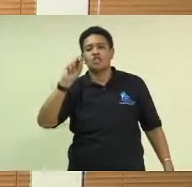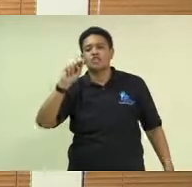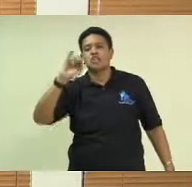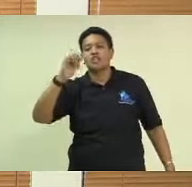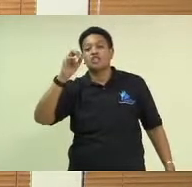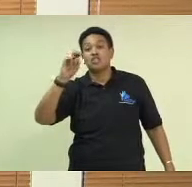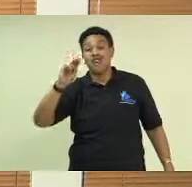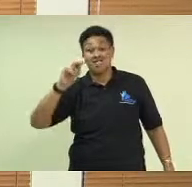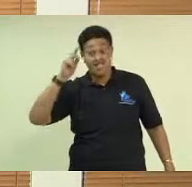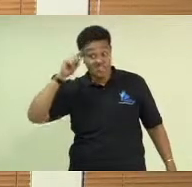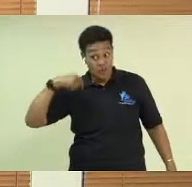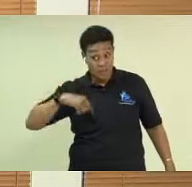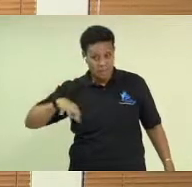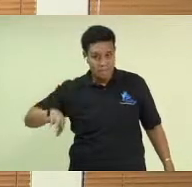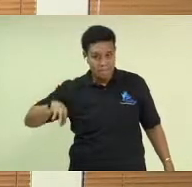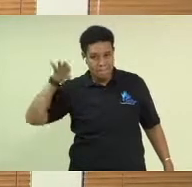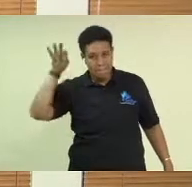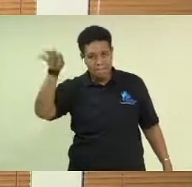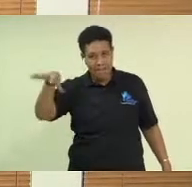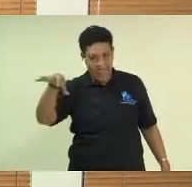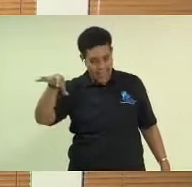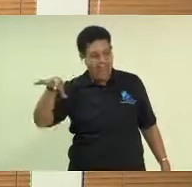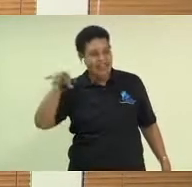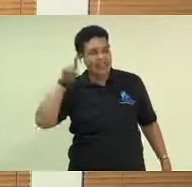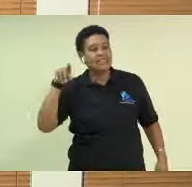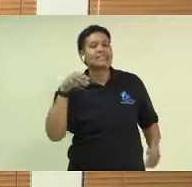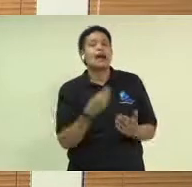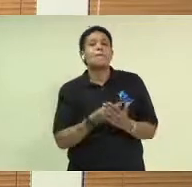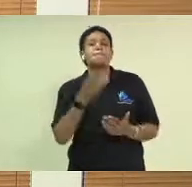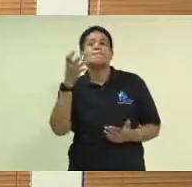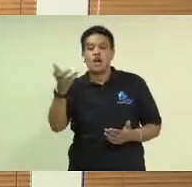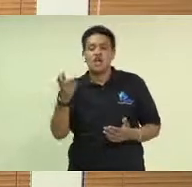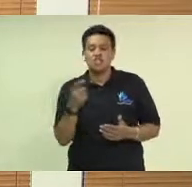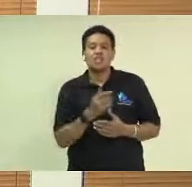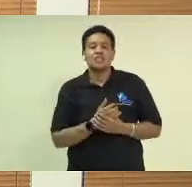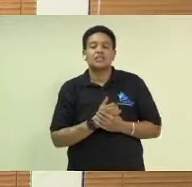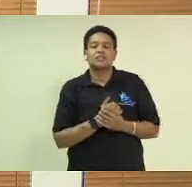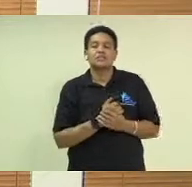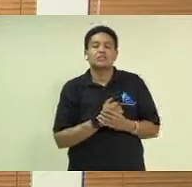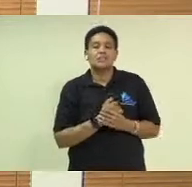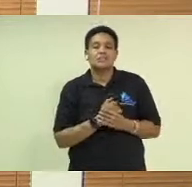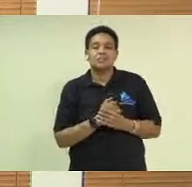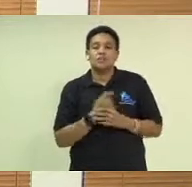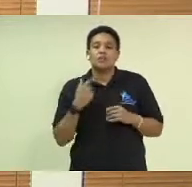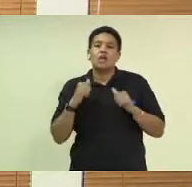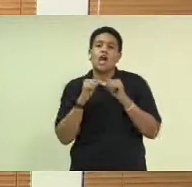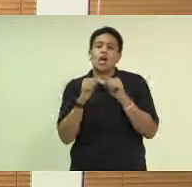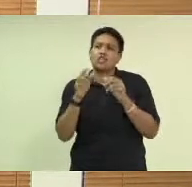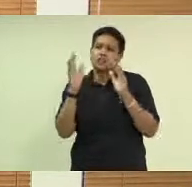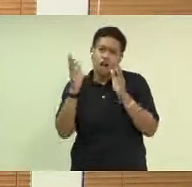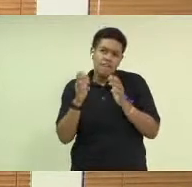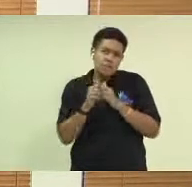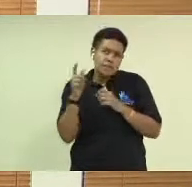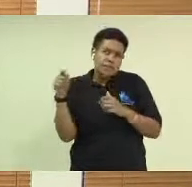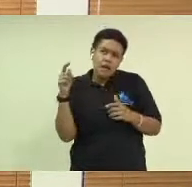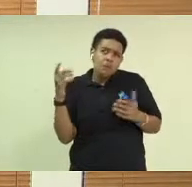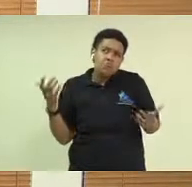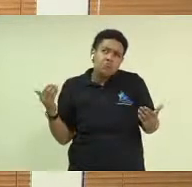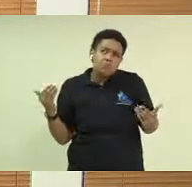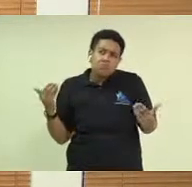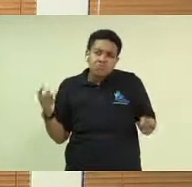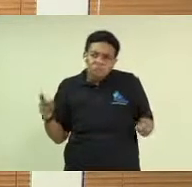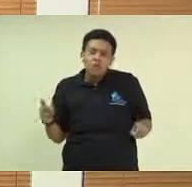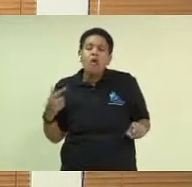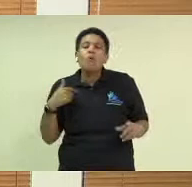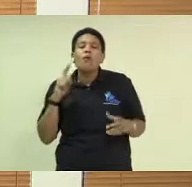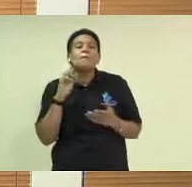paid on, so this is a purchase, we continue to have those conversations, and